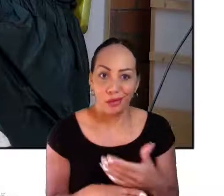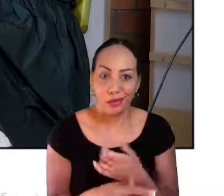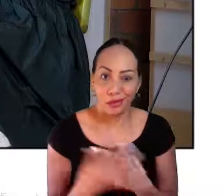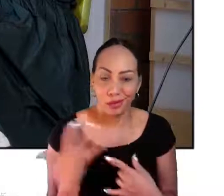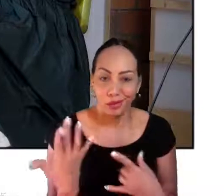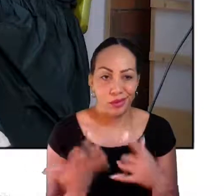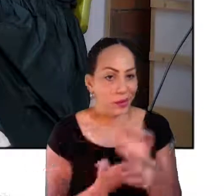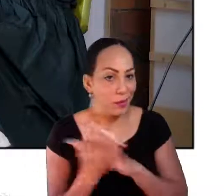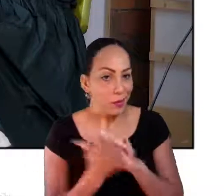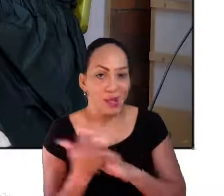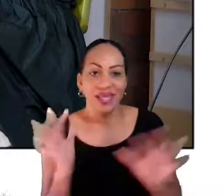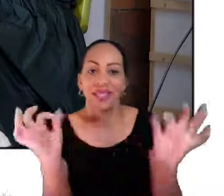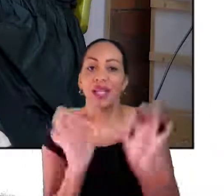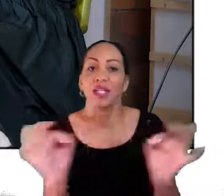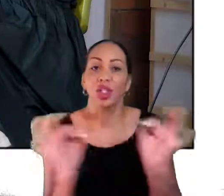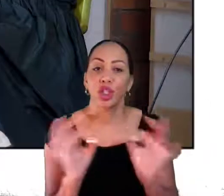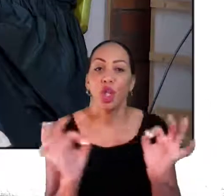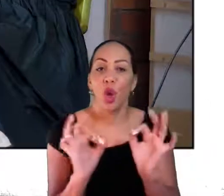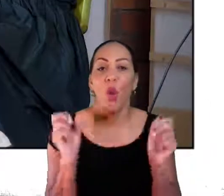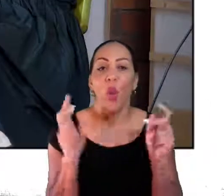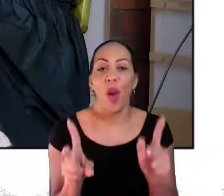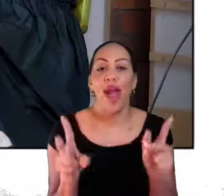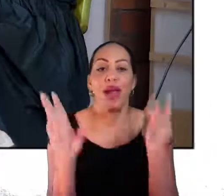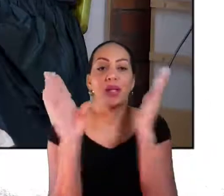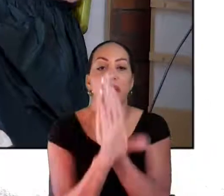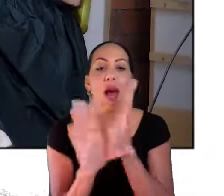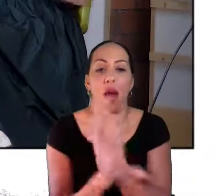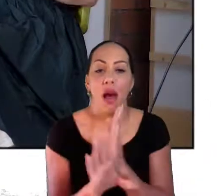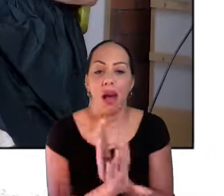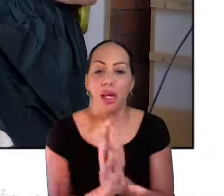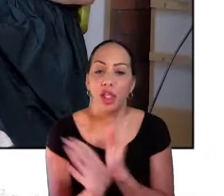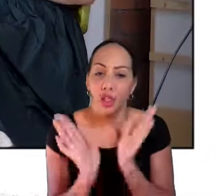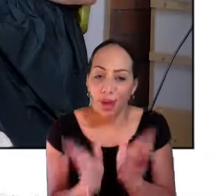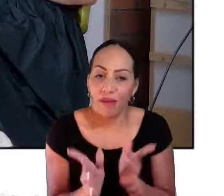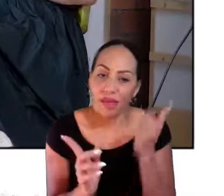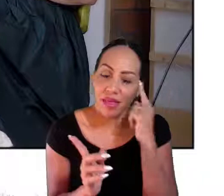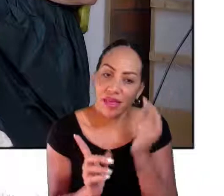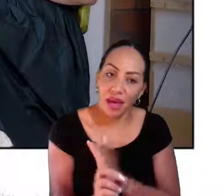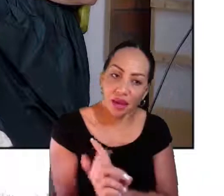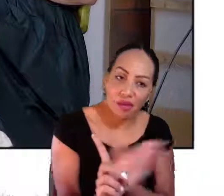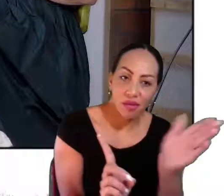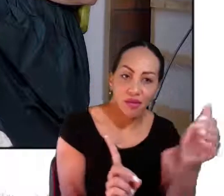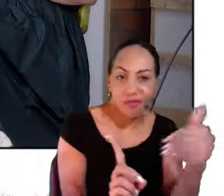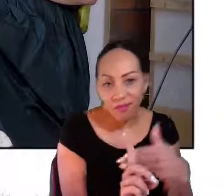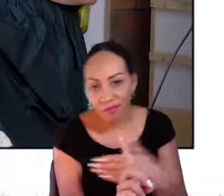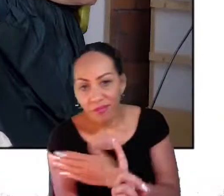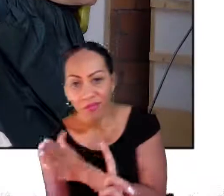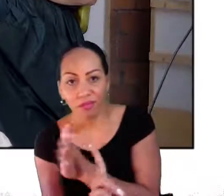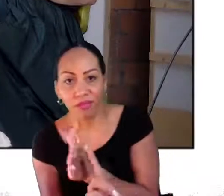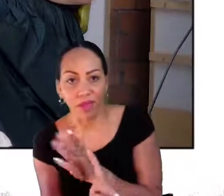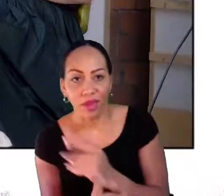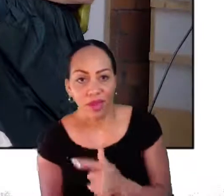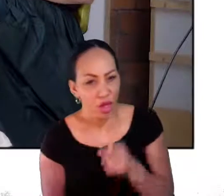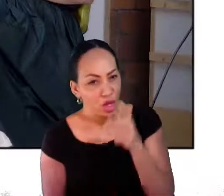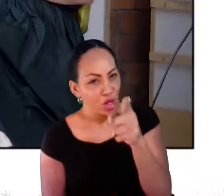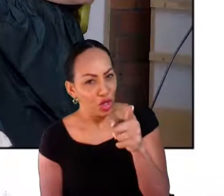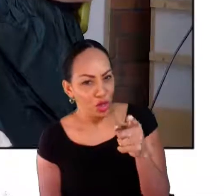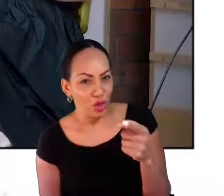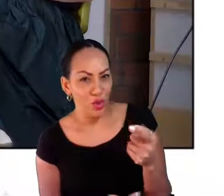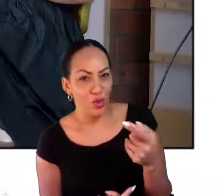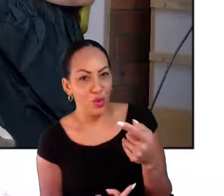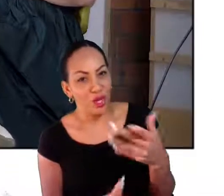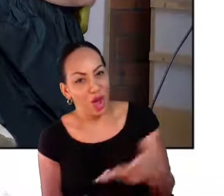no excuses then if you've been able to mitigate for all of those kinds of things. Joe, you've got me talking about power. You literally wrote the book on power. Do you want